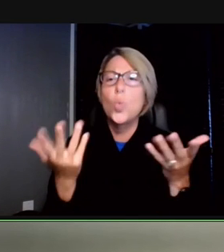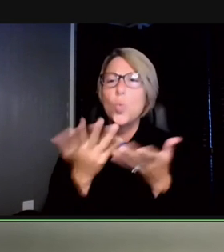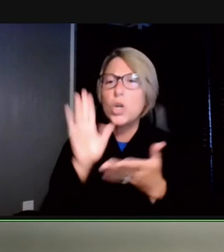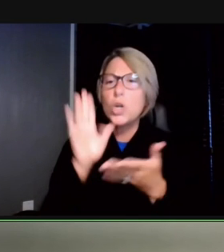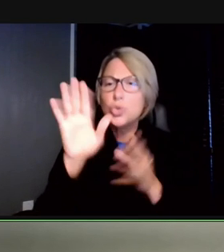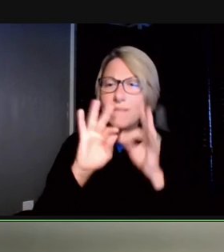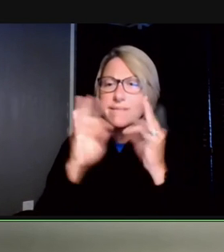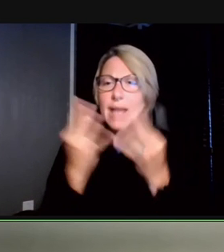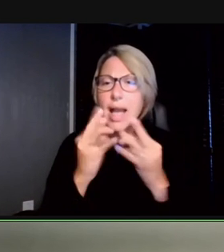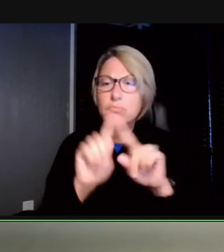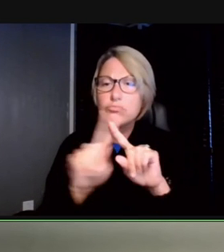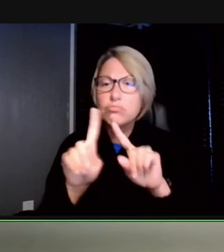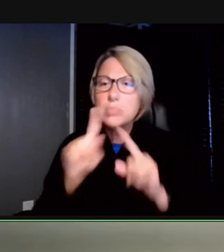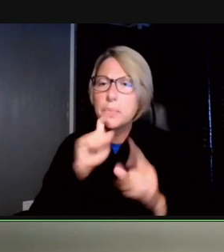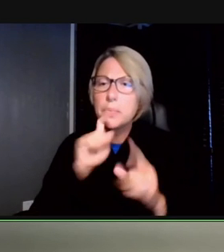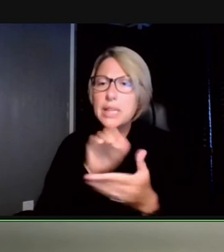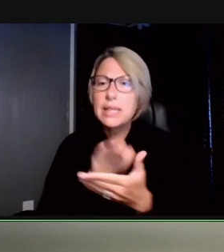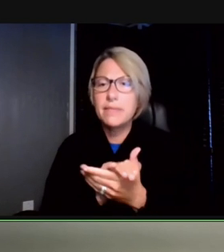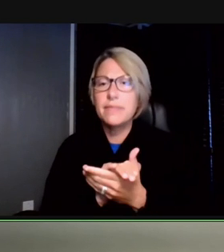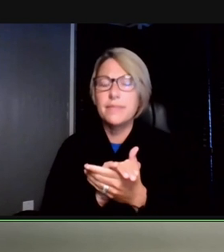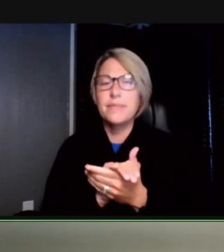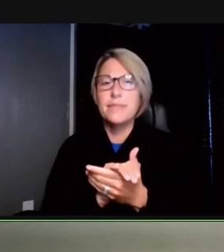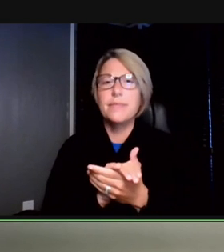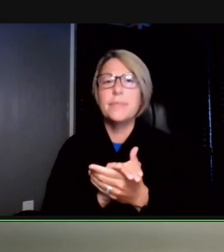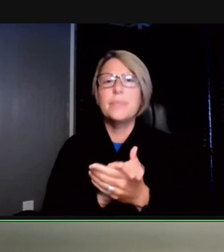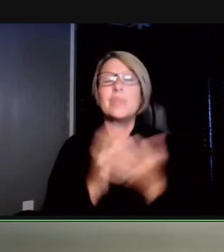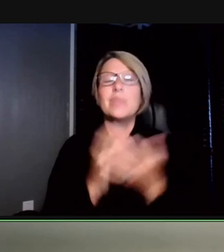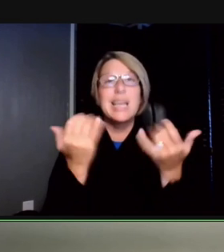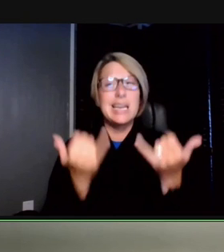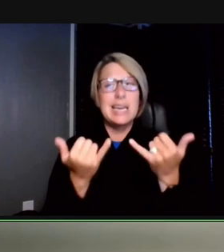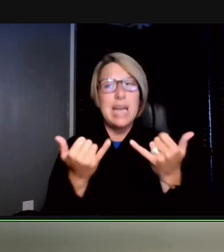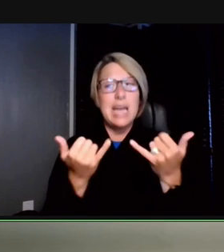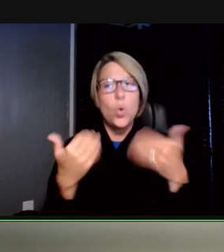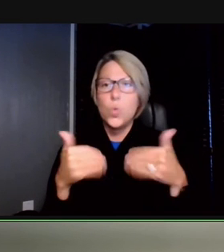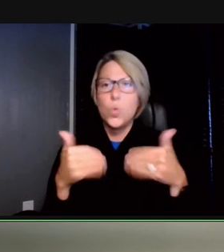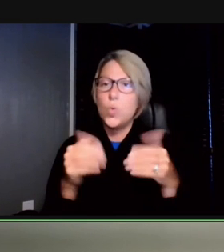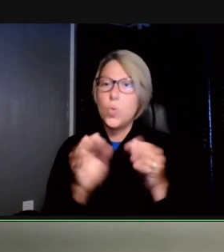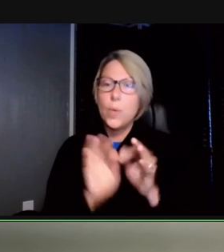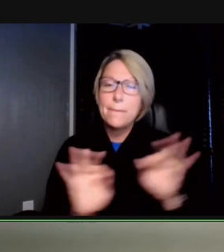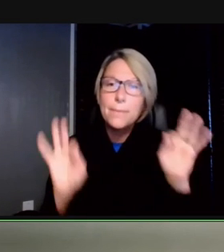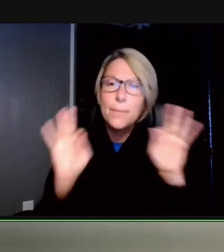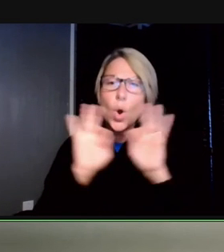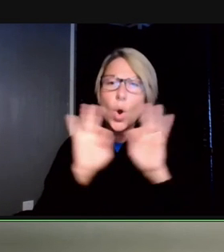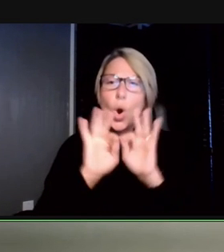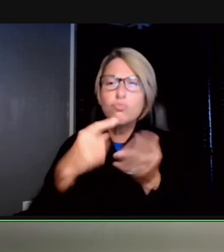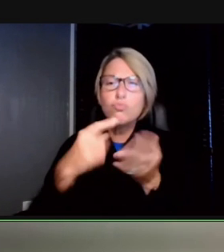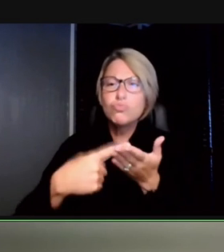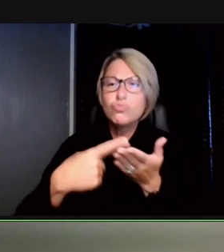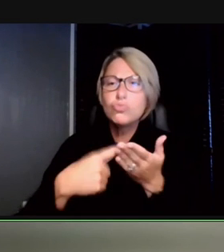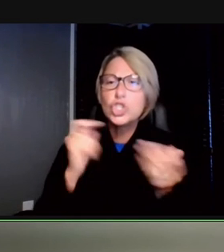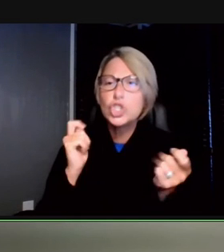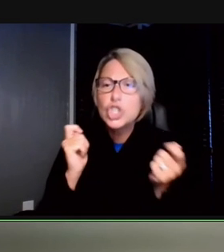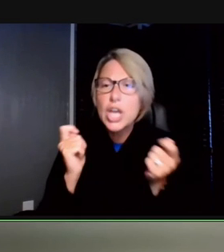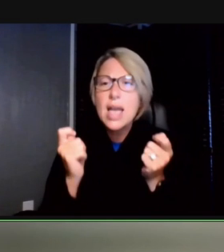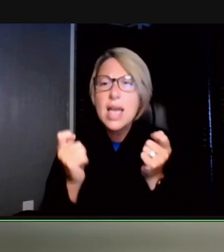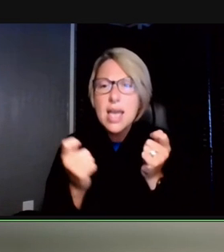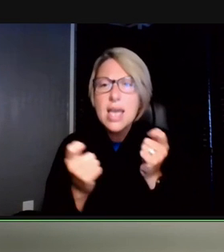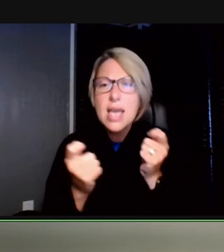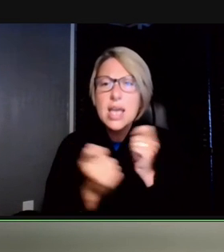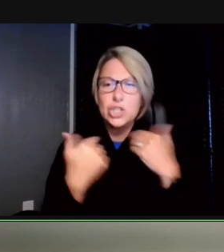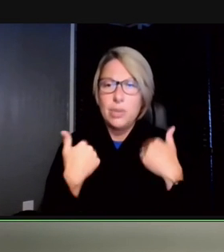beliefs? And then it's really important nowadays to start to talk about the changes of what's going to occur in their